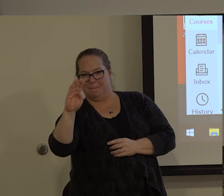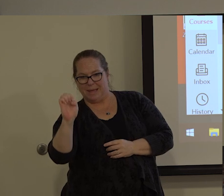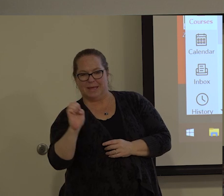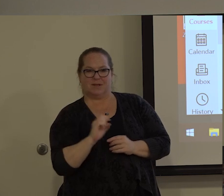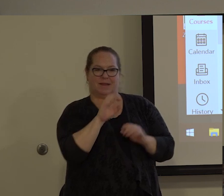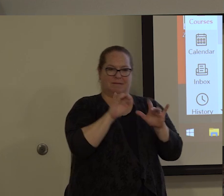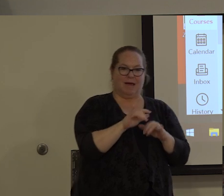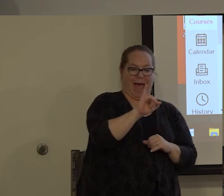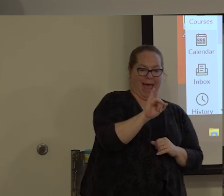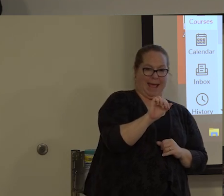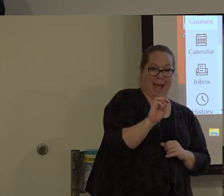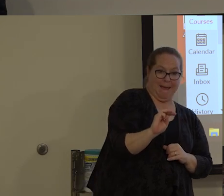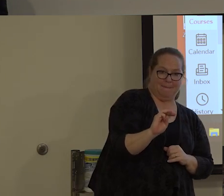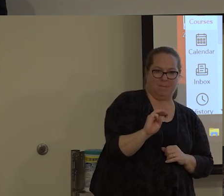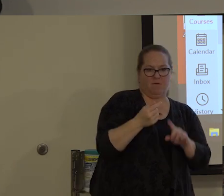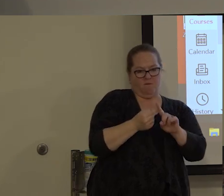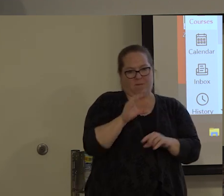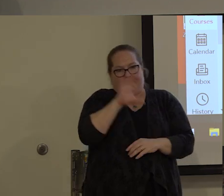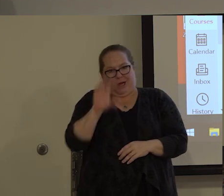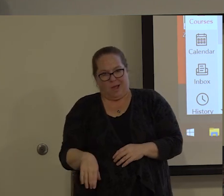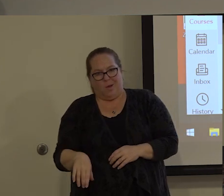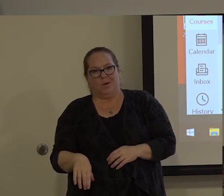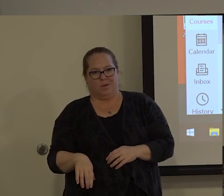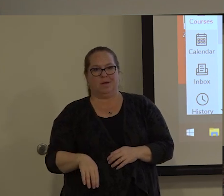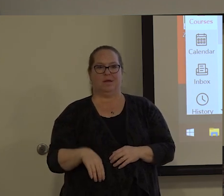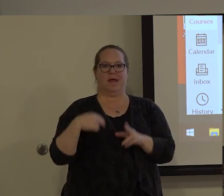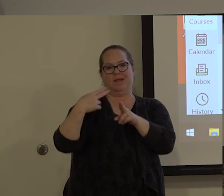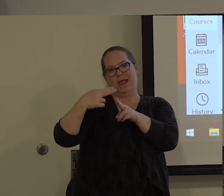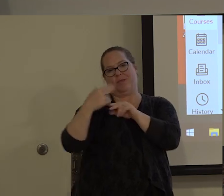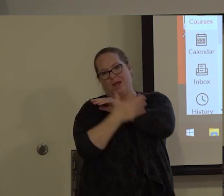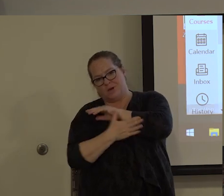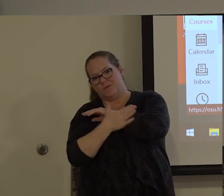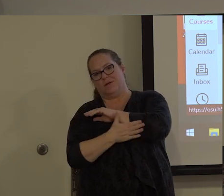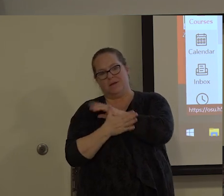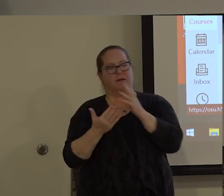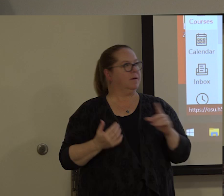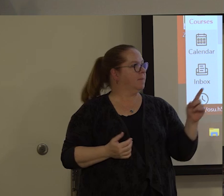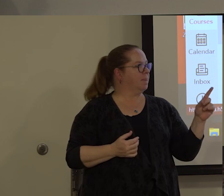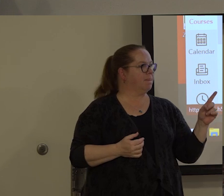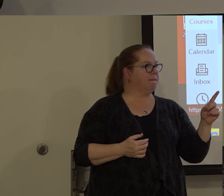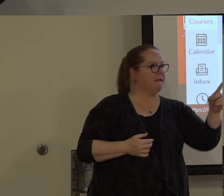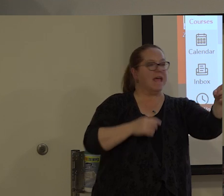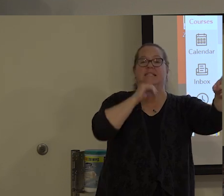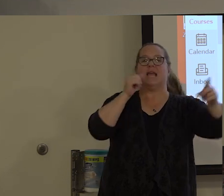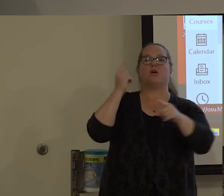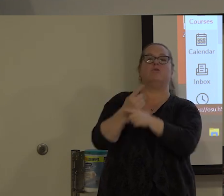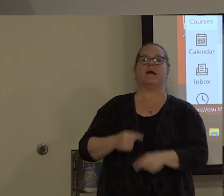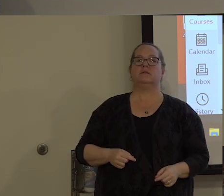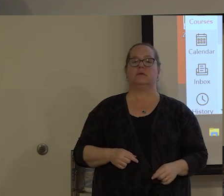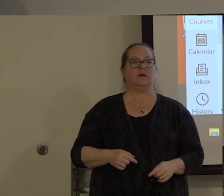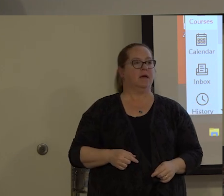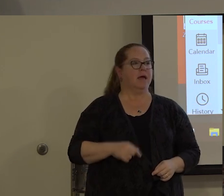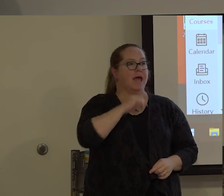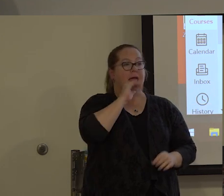I am, right? I am from Chicago. And then in this case, the name of the country, because they've also learned that. It's not correct.